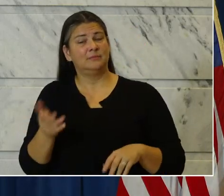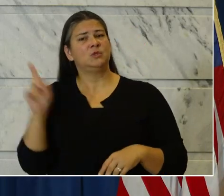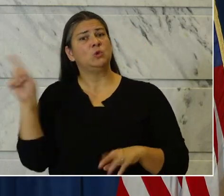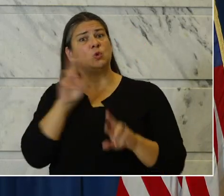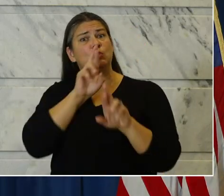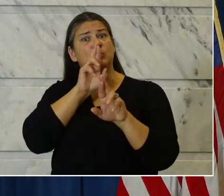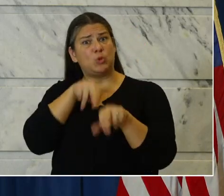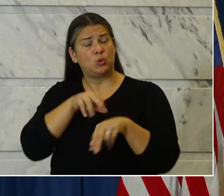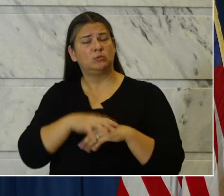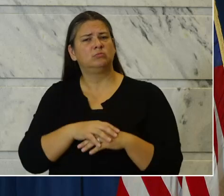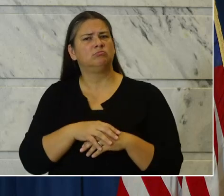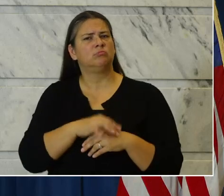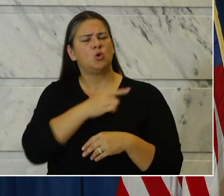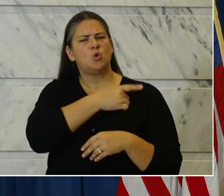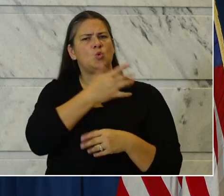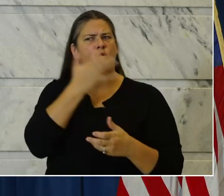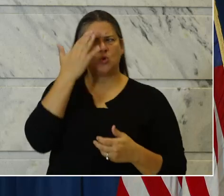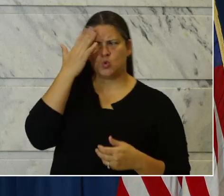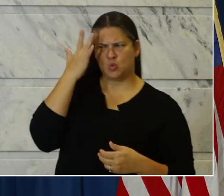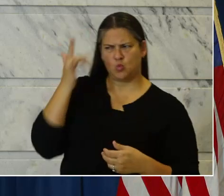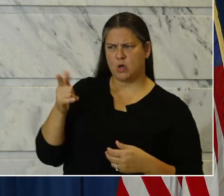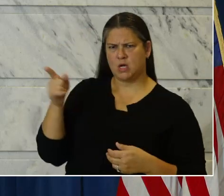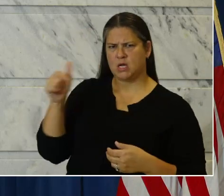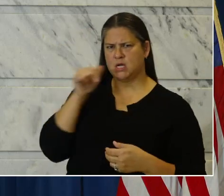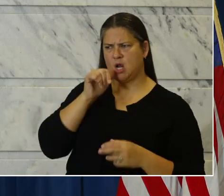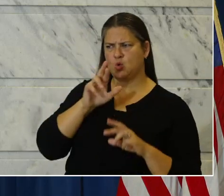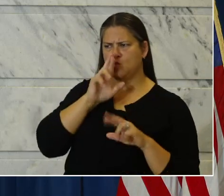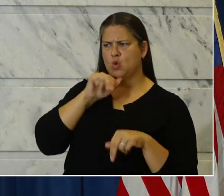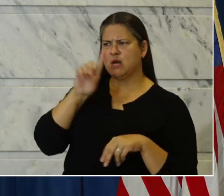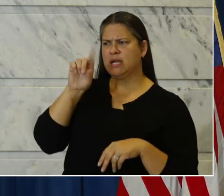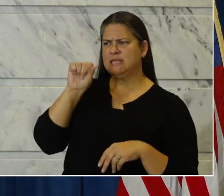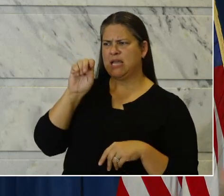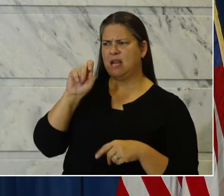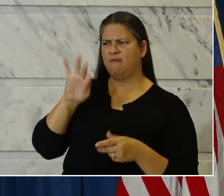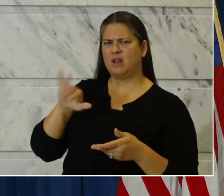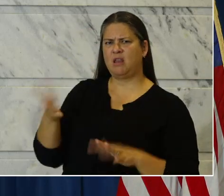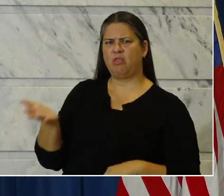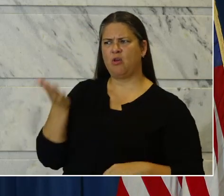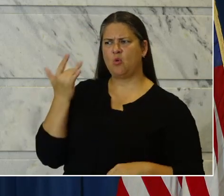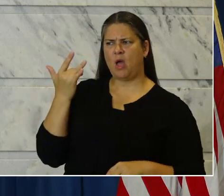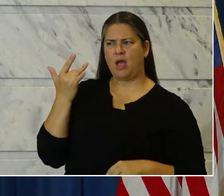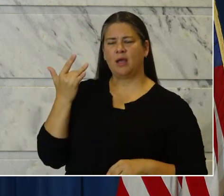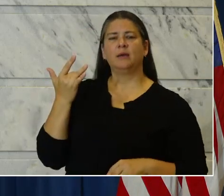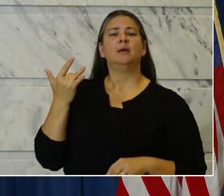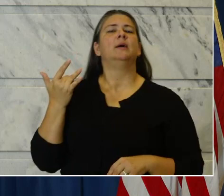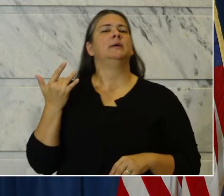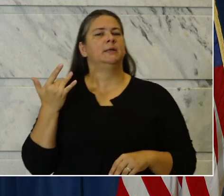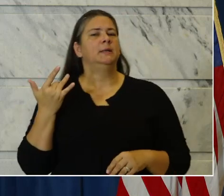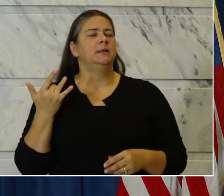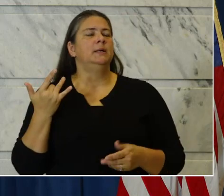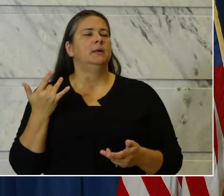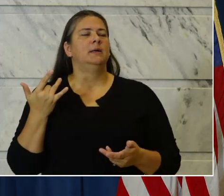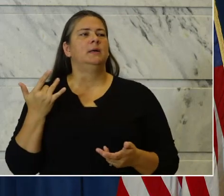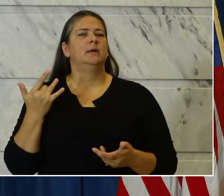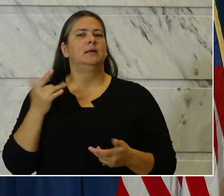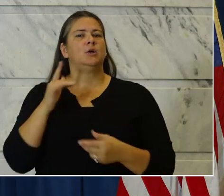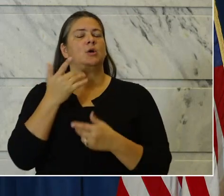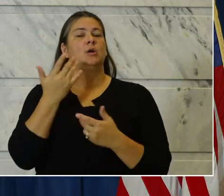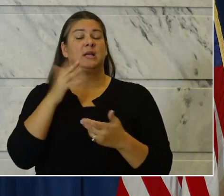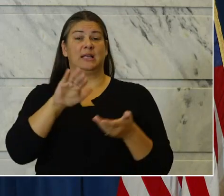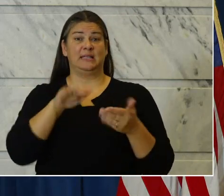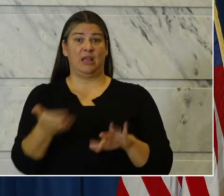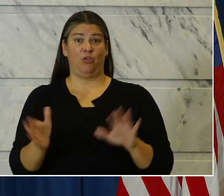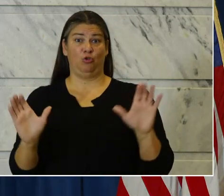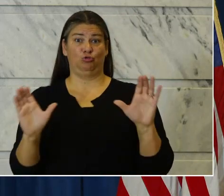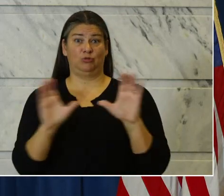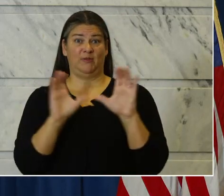we publish actual dates of death? And I would say that this goes bigger than COVID. So when a death certificate